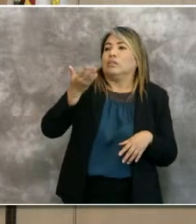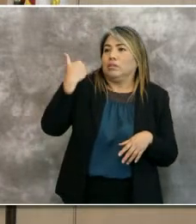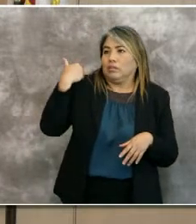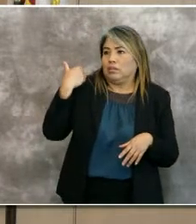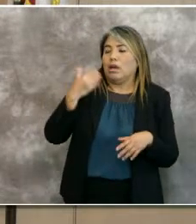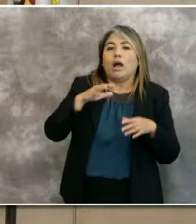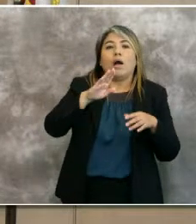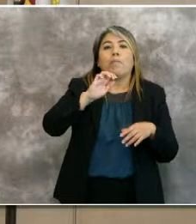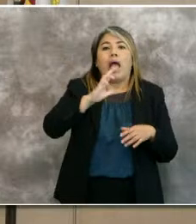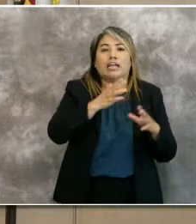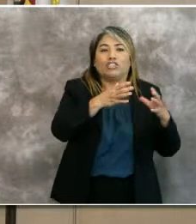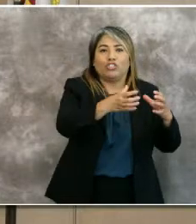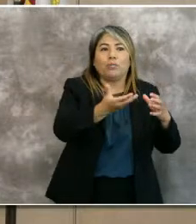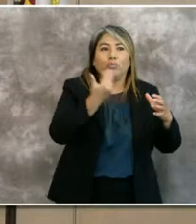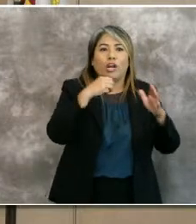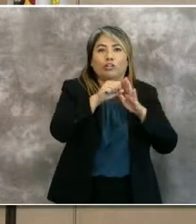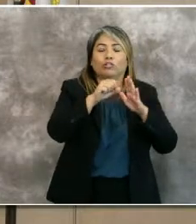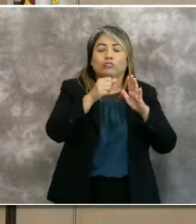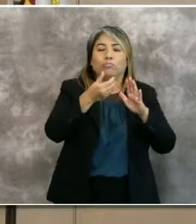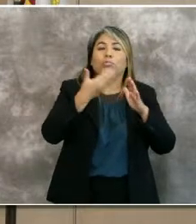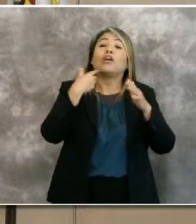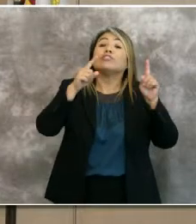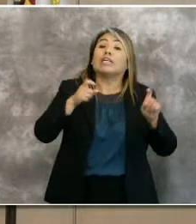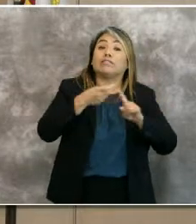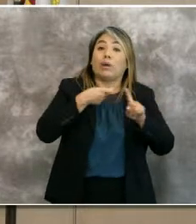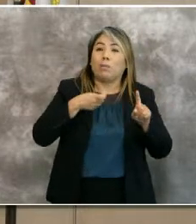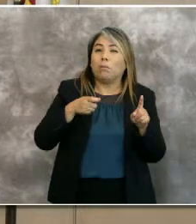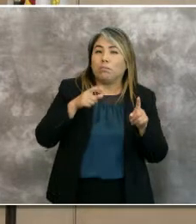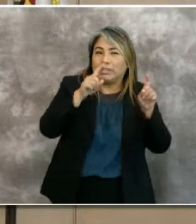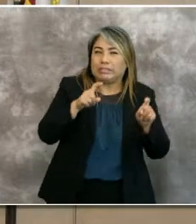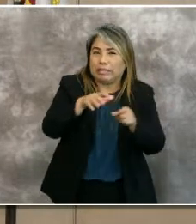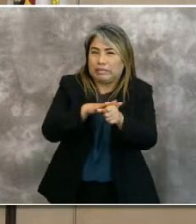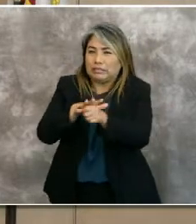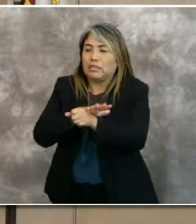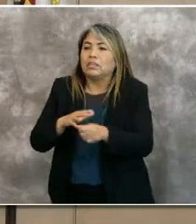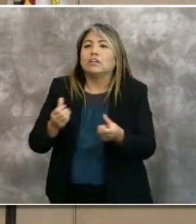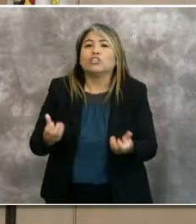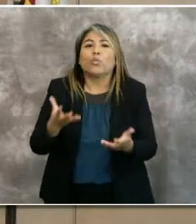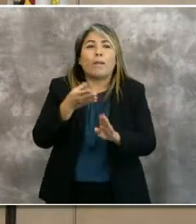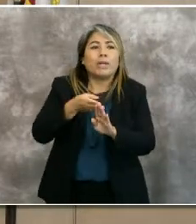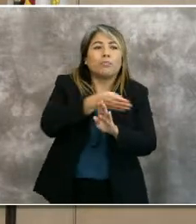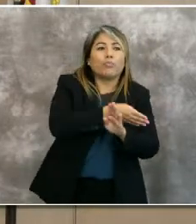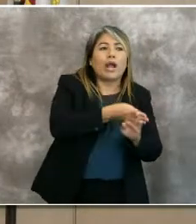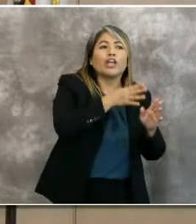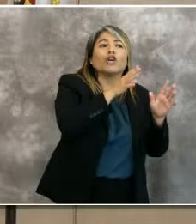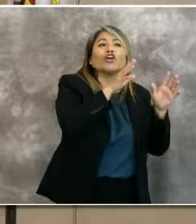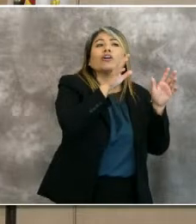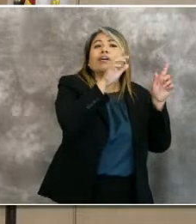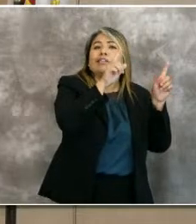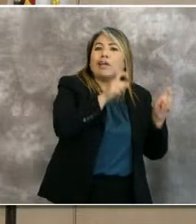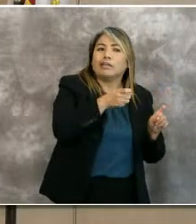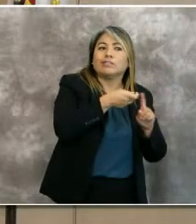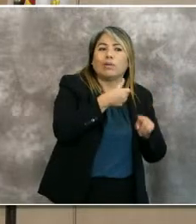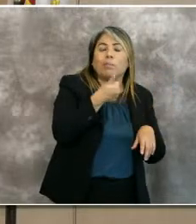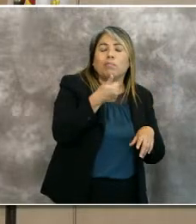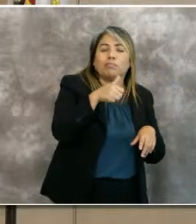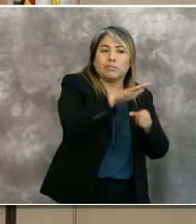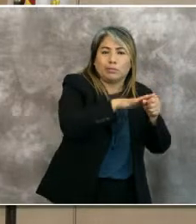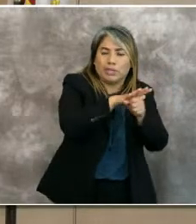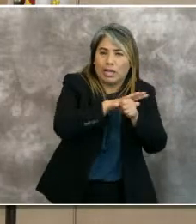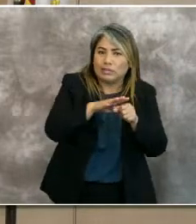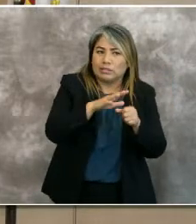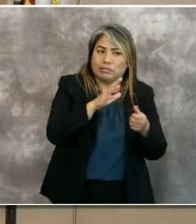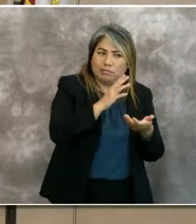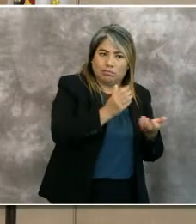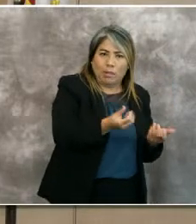from the state sites. How many prior tests from state sites did that batch include, and how